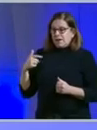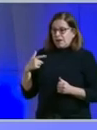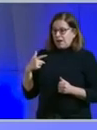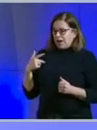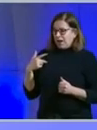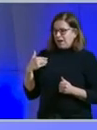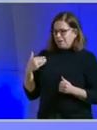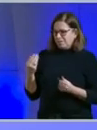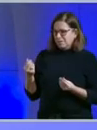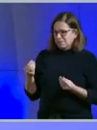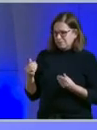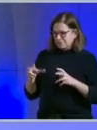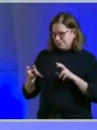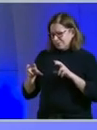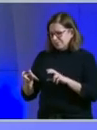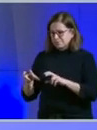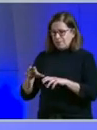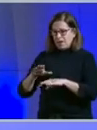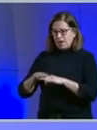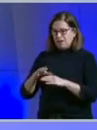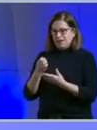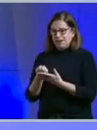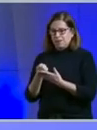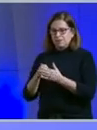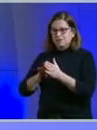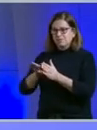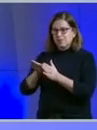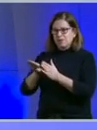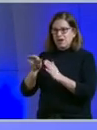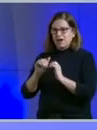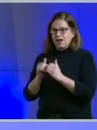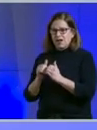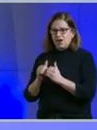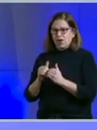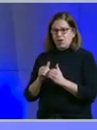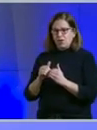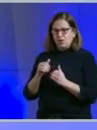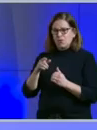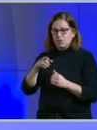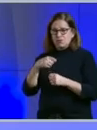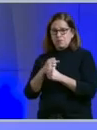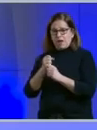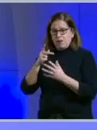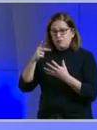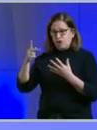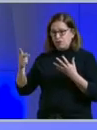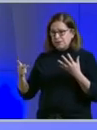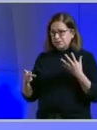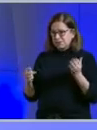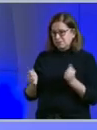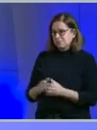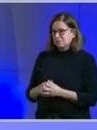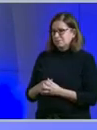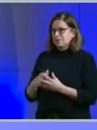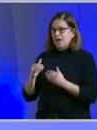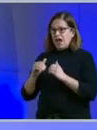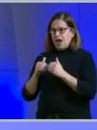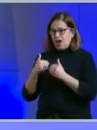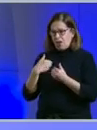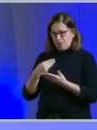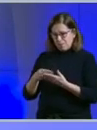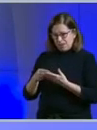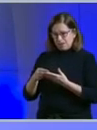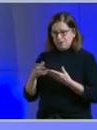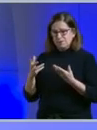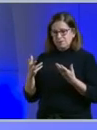of your time in office. How did you come to these priorities, and how do you think they shape the city today? Well, one way of thinking